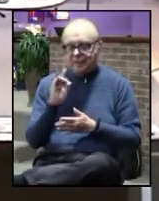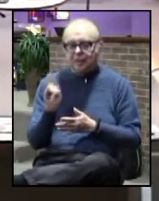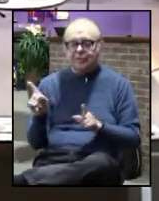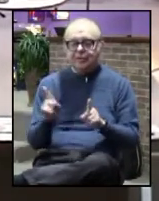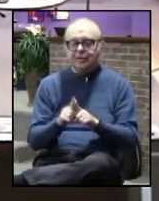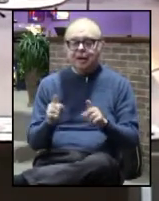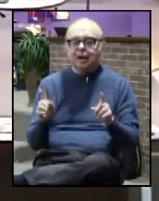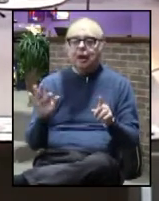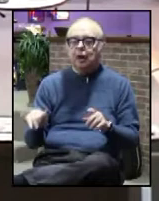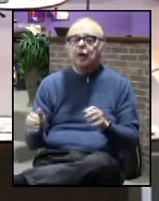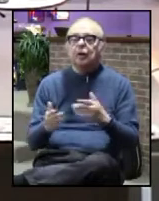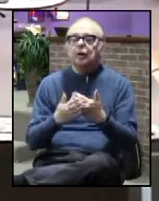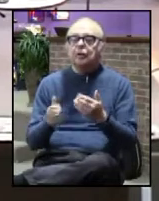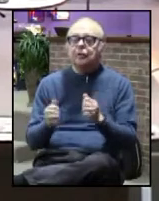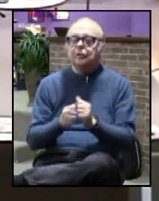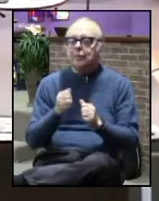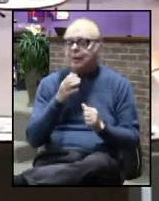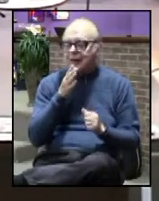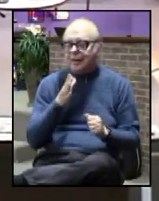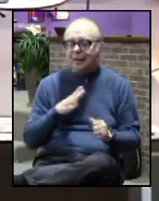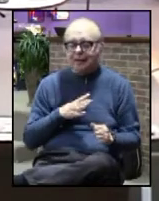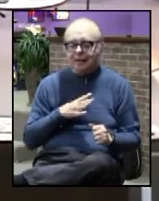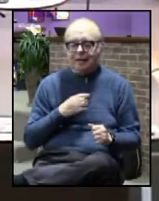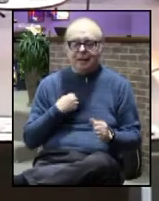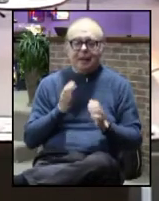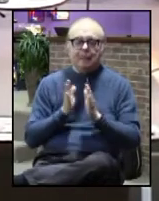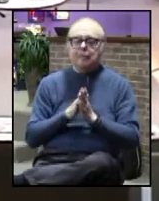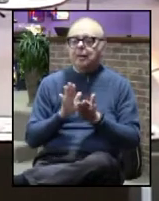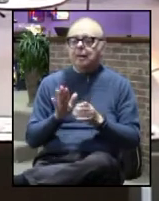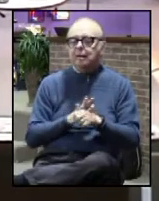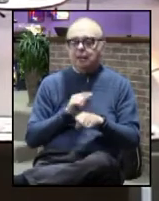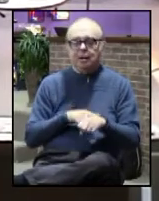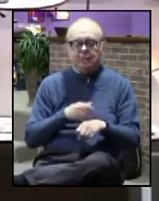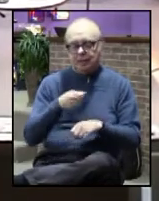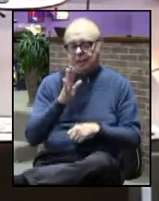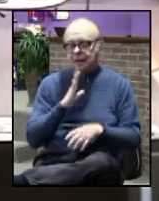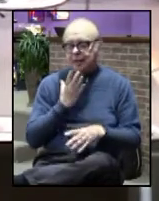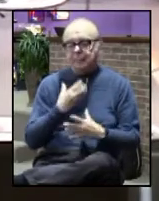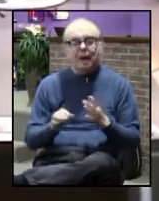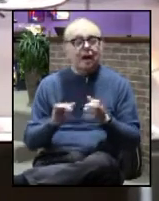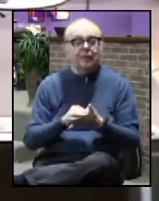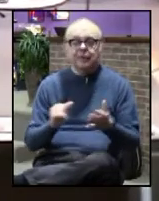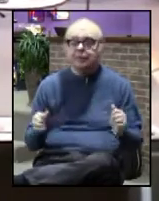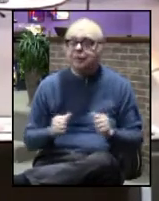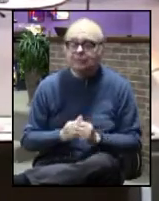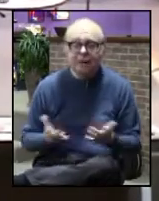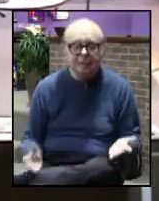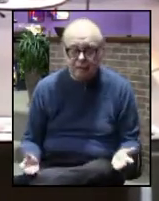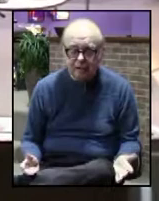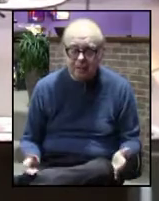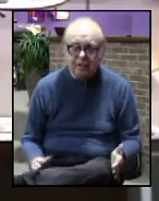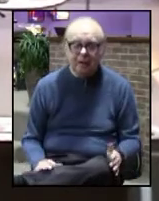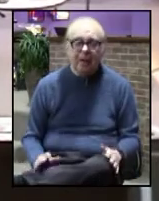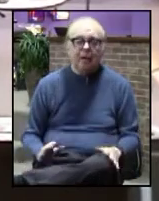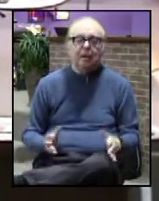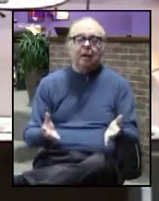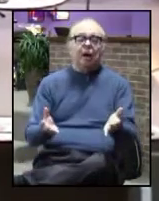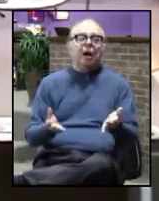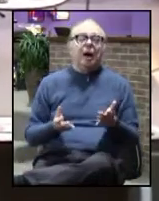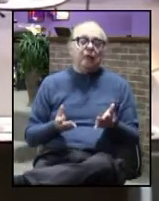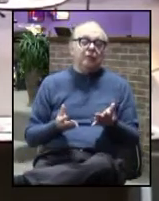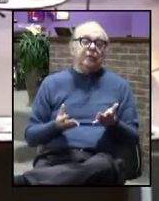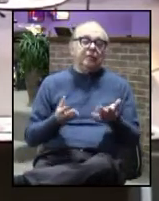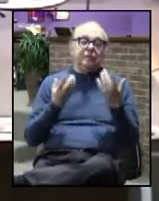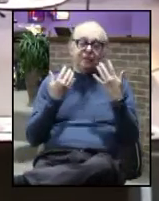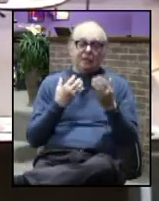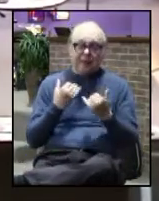the ladies. Here I'm praying the whole time, God, get me out of this thing. How long is this thing going to